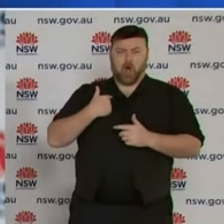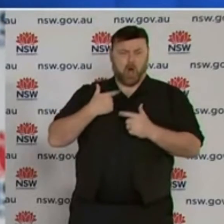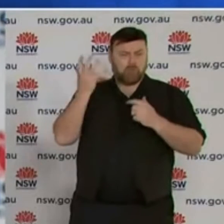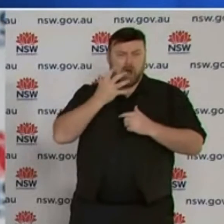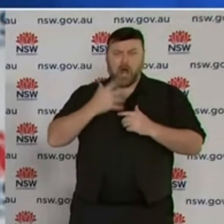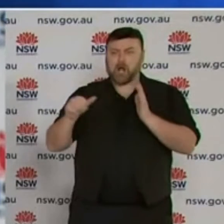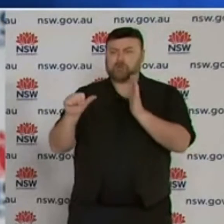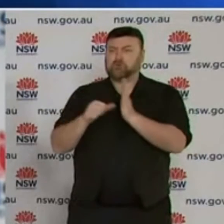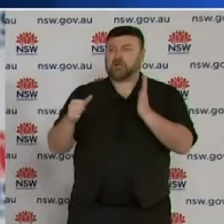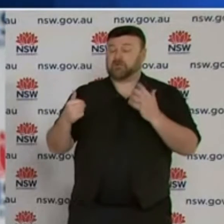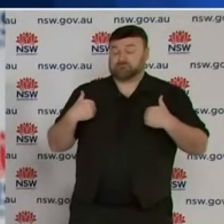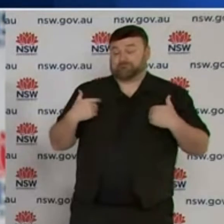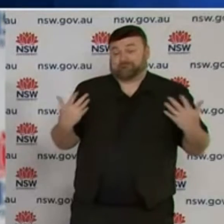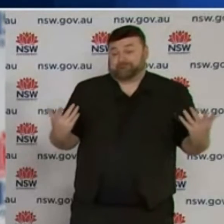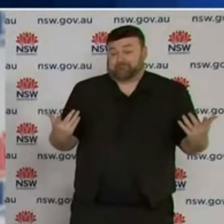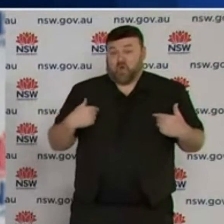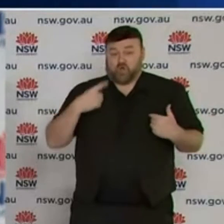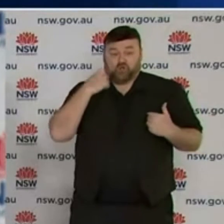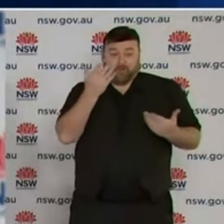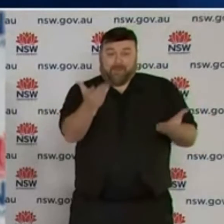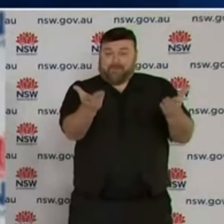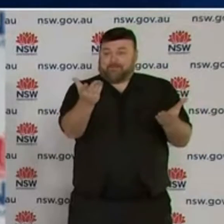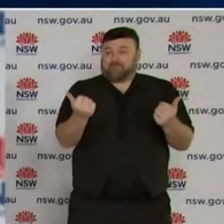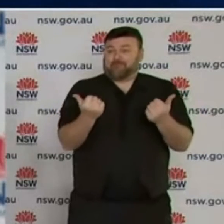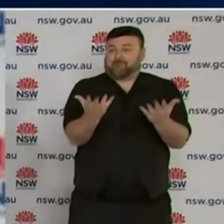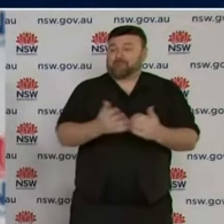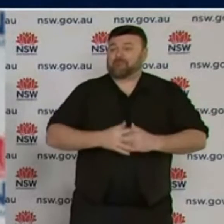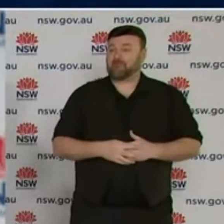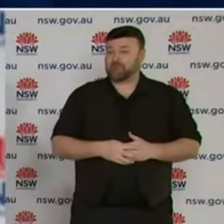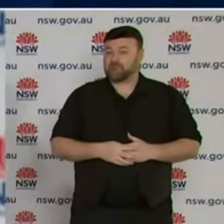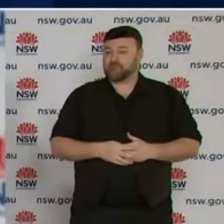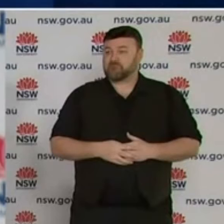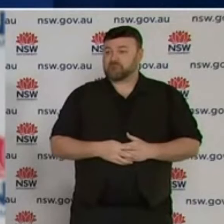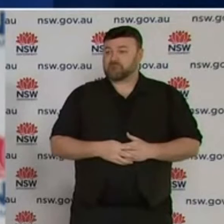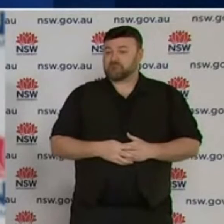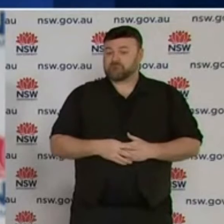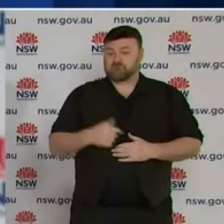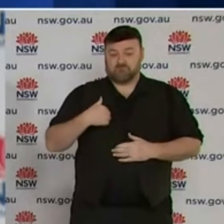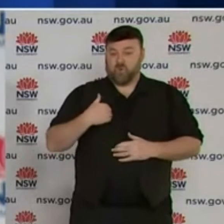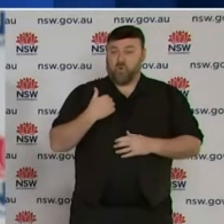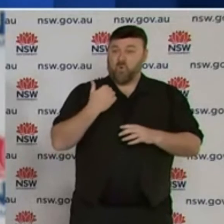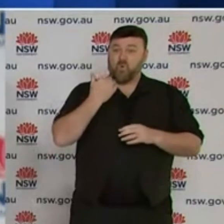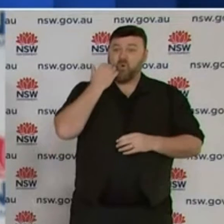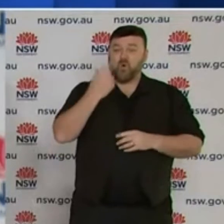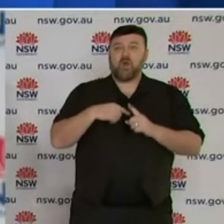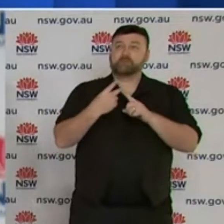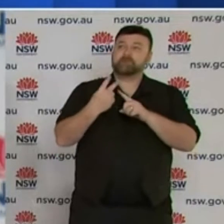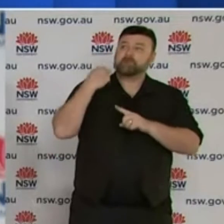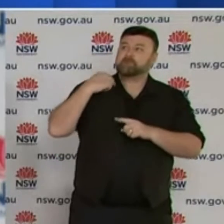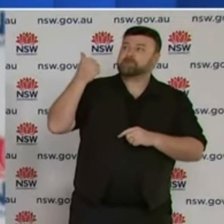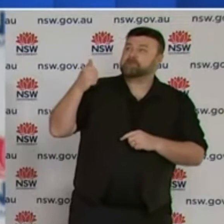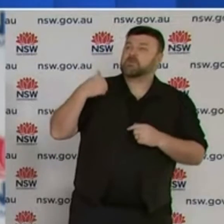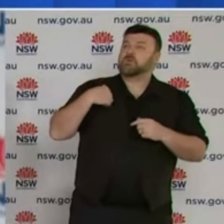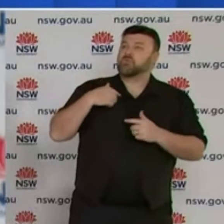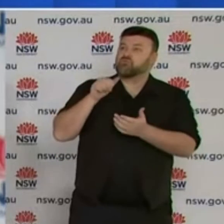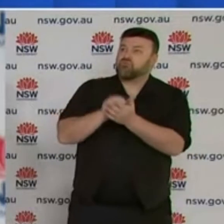this has been striking the right balance at all times. And on reflection, we always look to see, did we get the right balance here, and did this